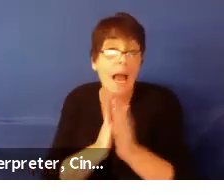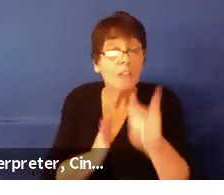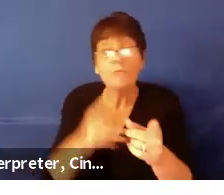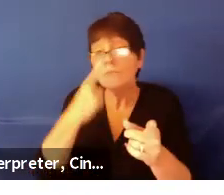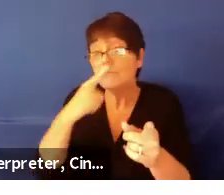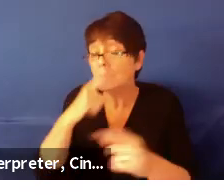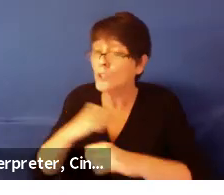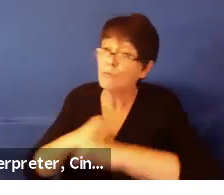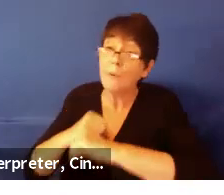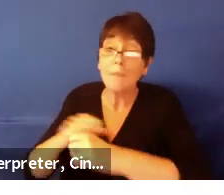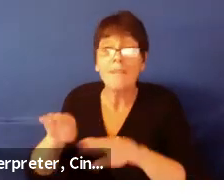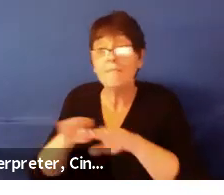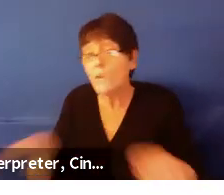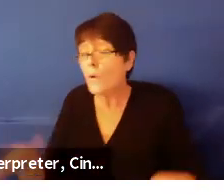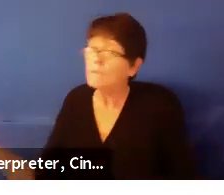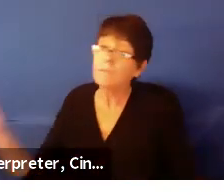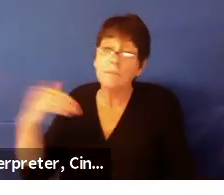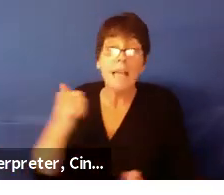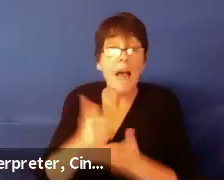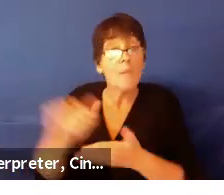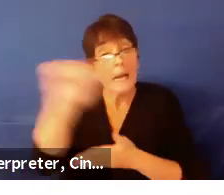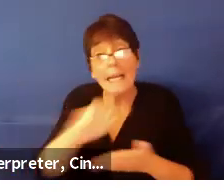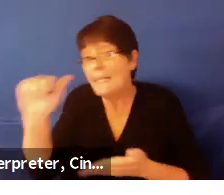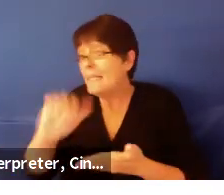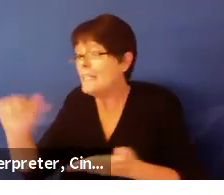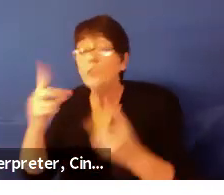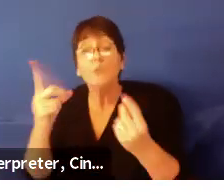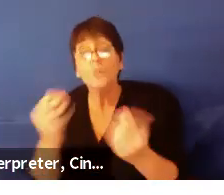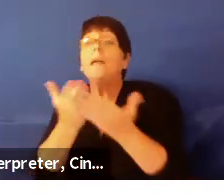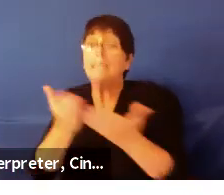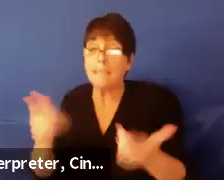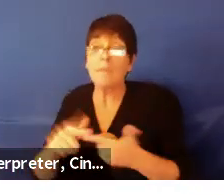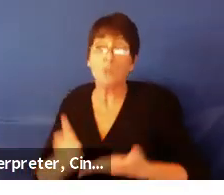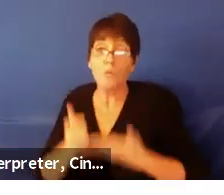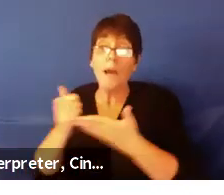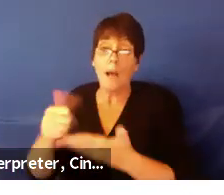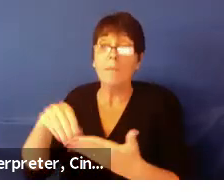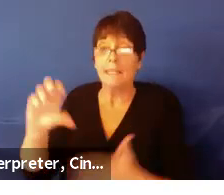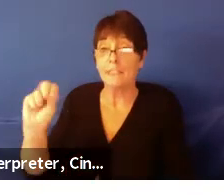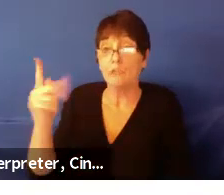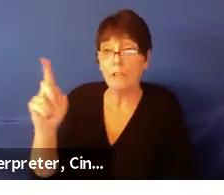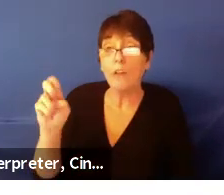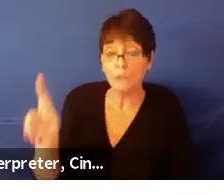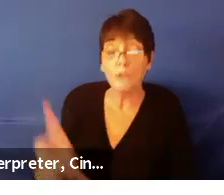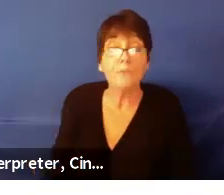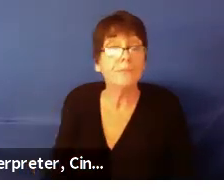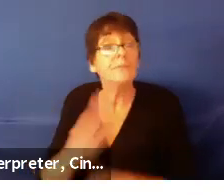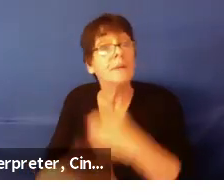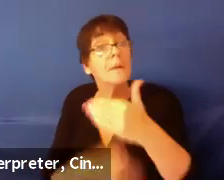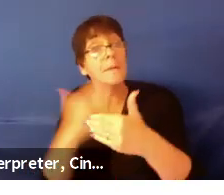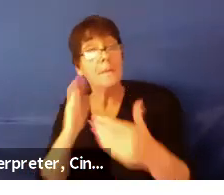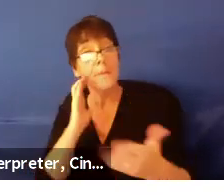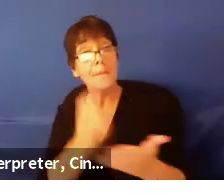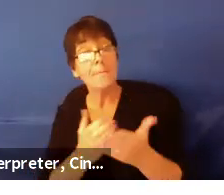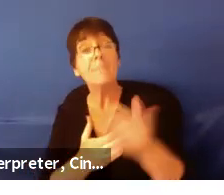the floor or clean off surfaces or something like that. So next slide, please. This